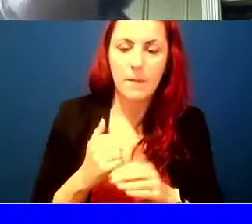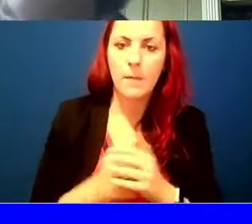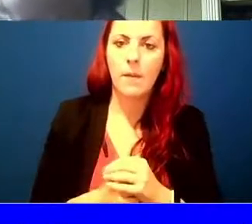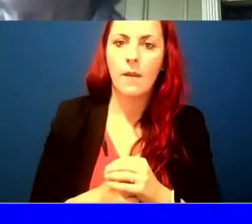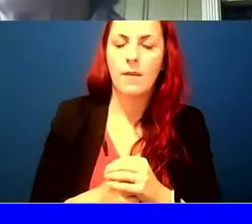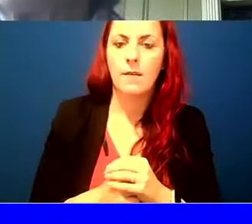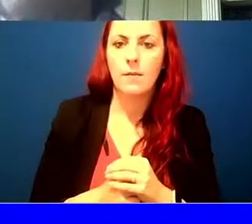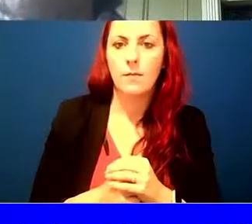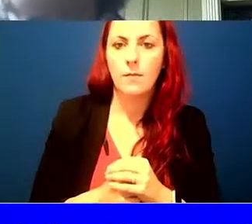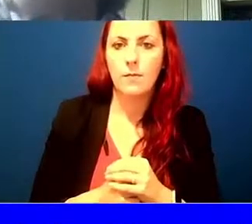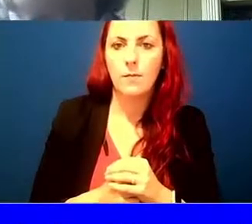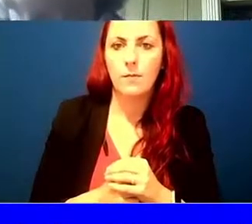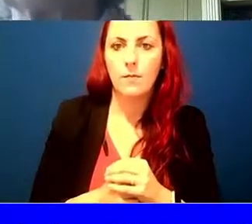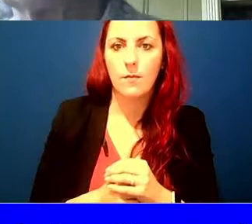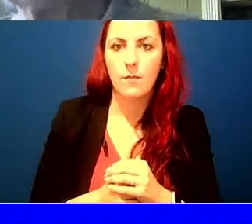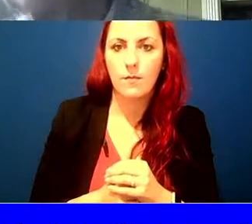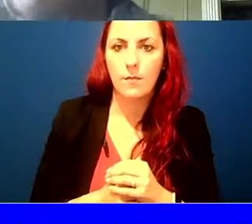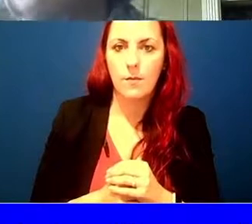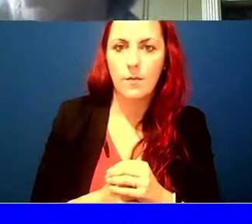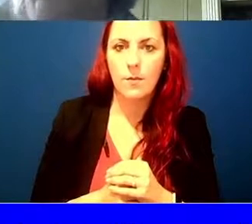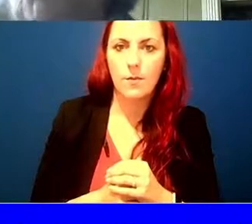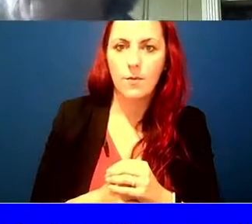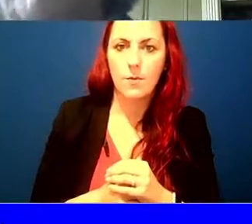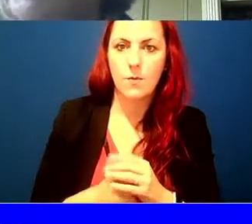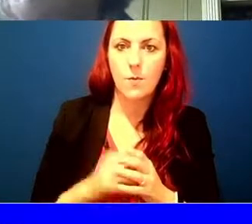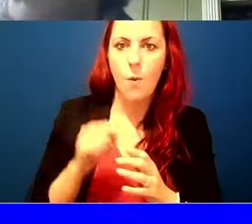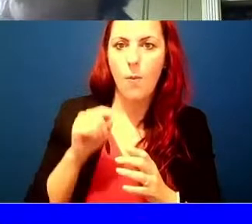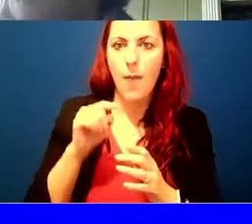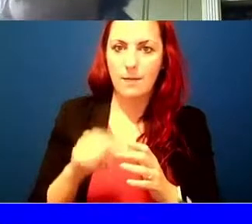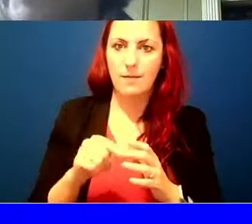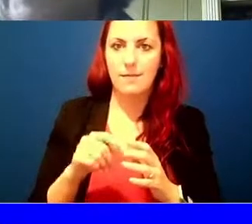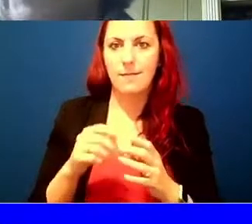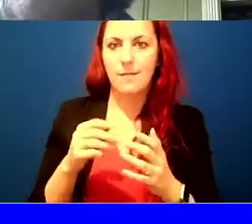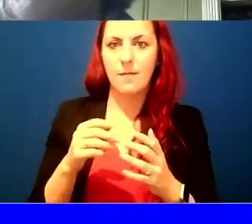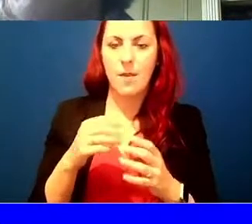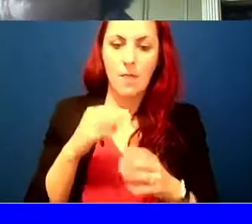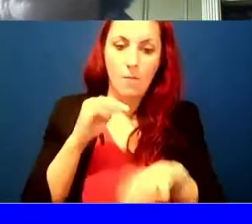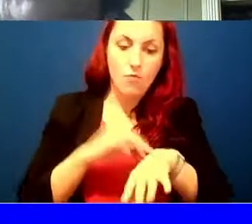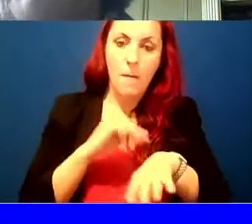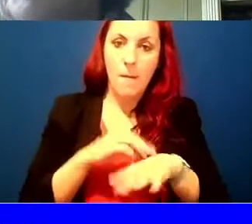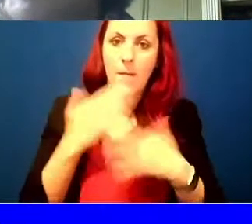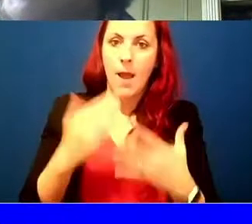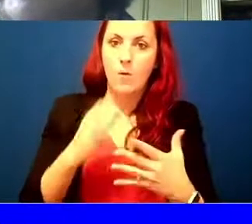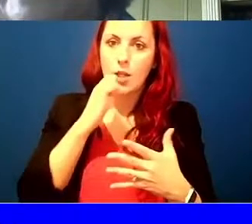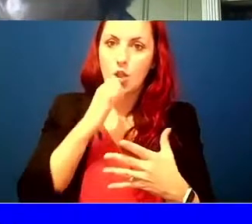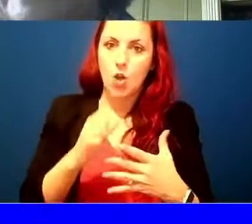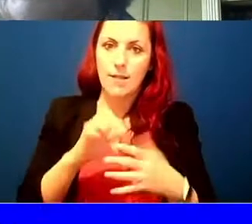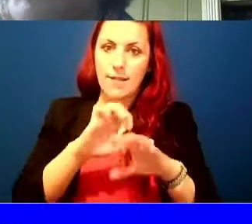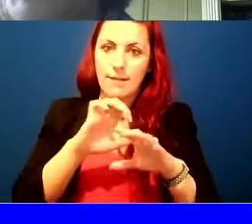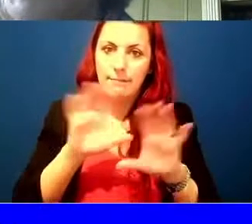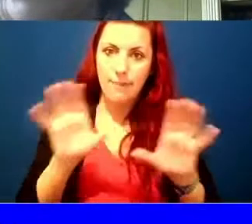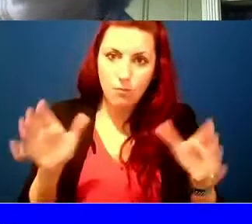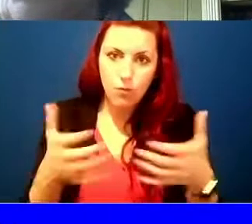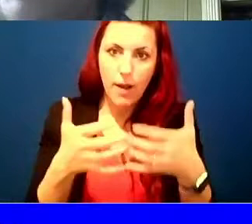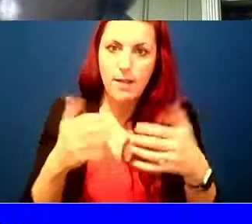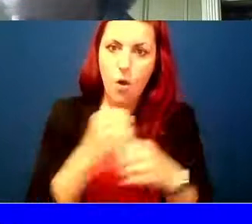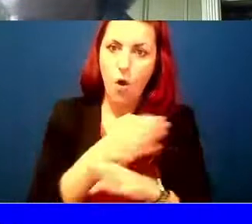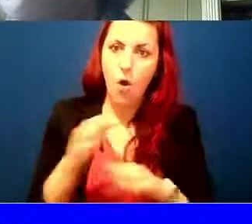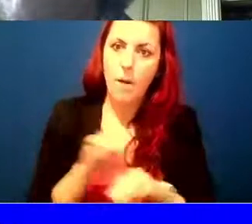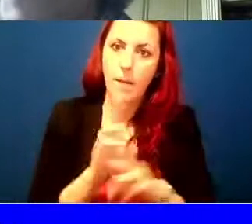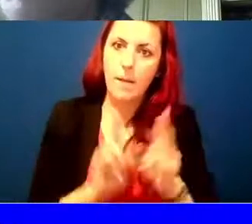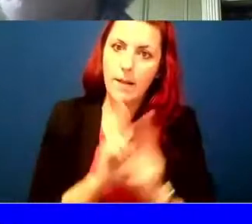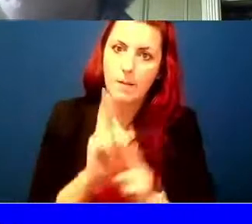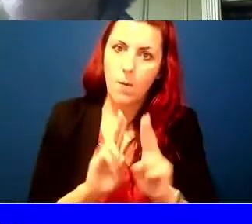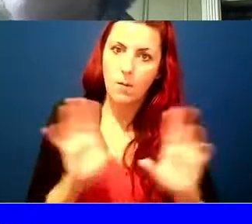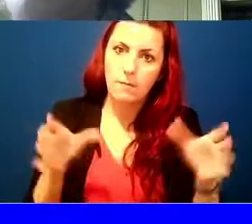is limited to decision supporters. It doesn't embrace all people who ill treat or willfully neglect a person whose